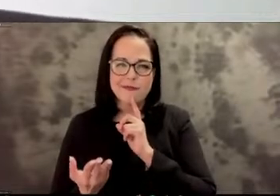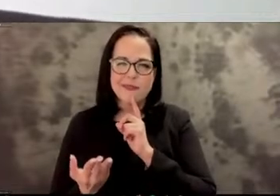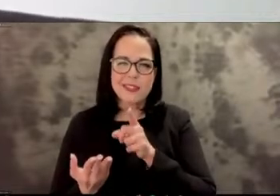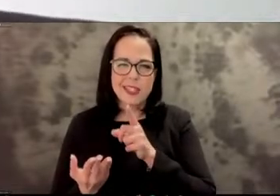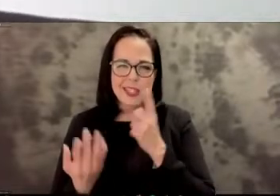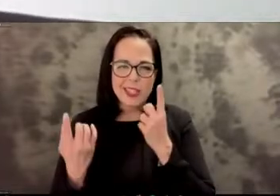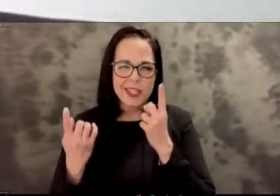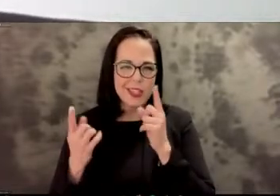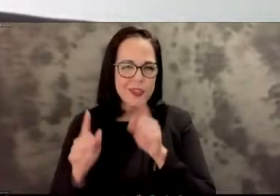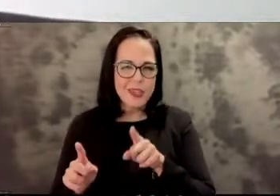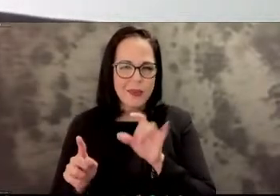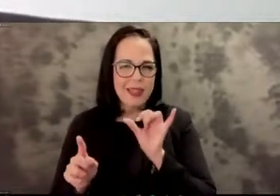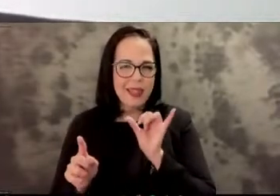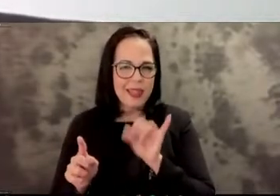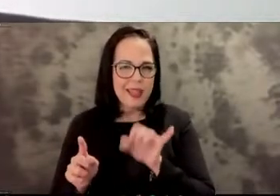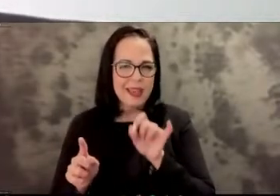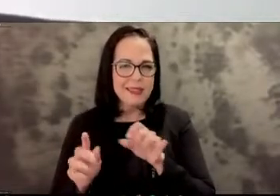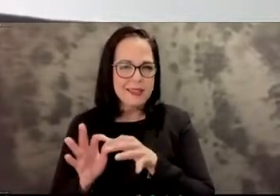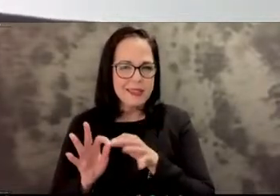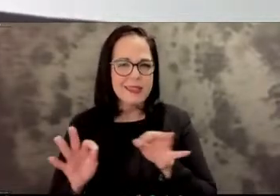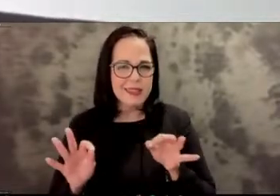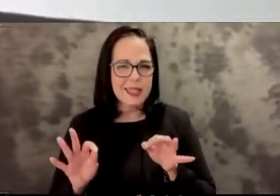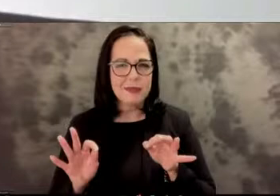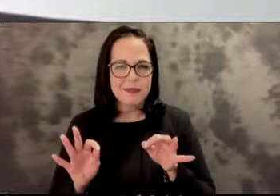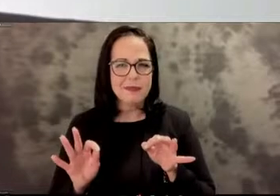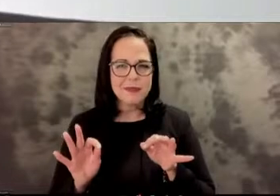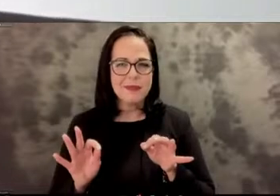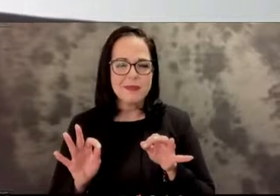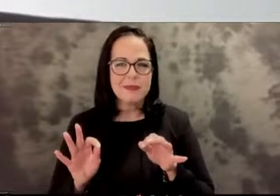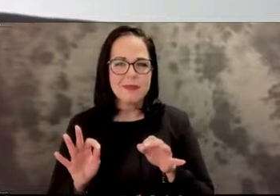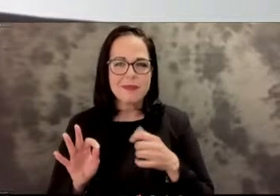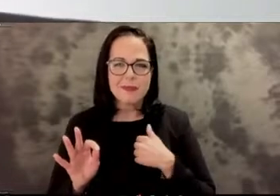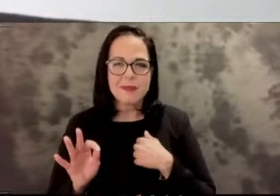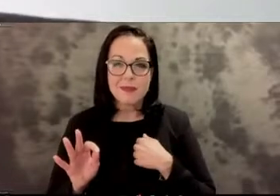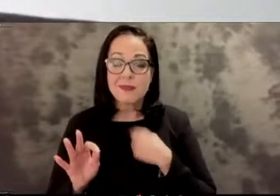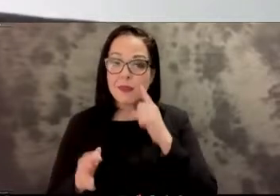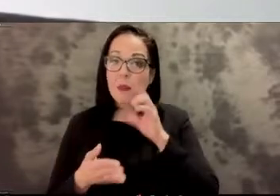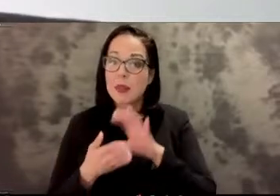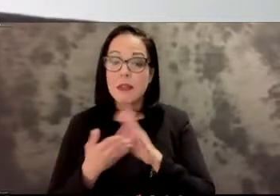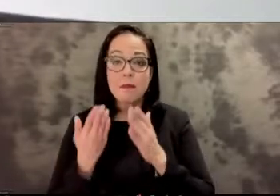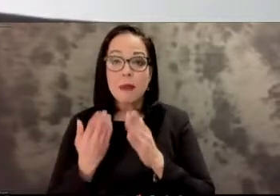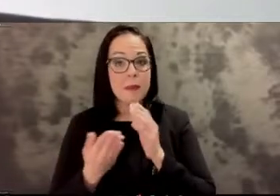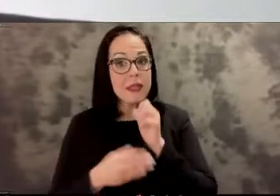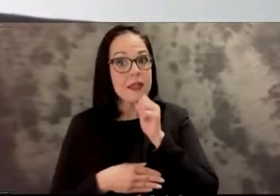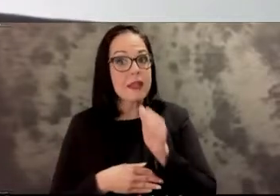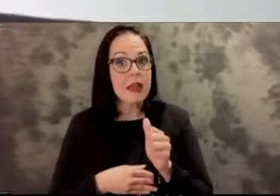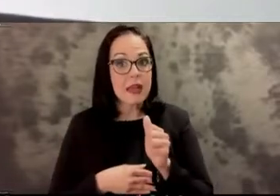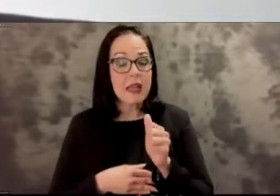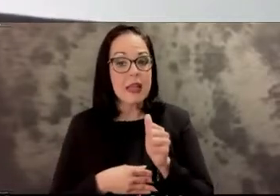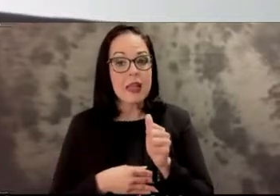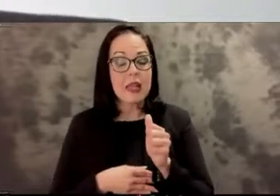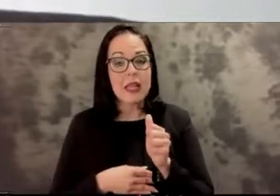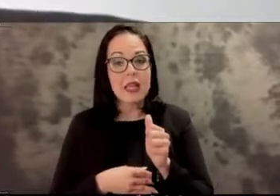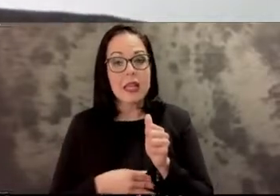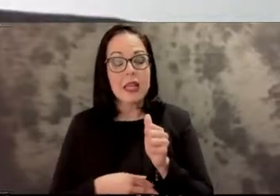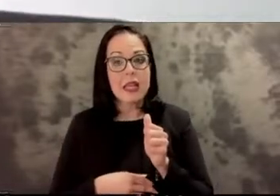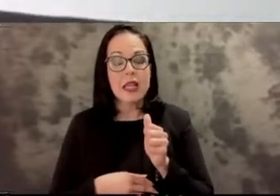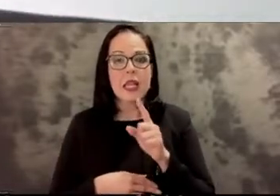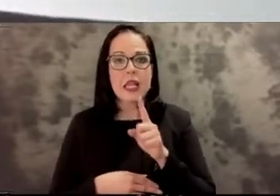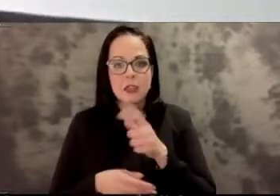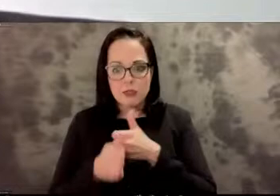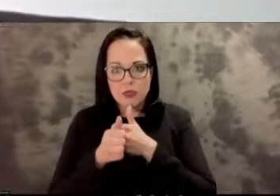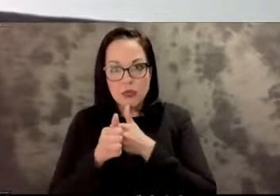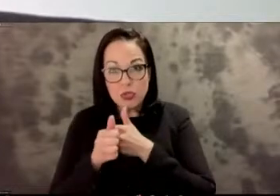agree with that statement. I think that, it may not be